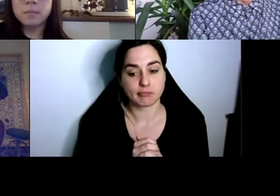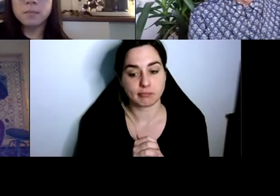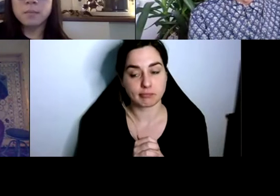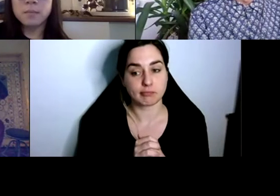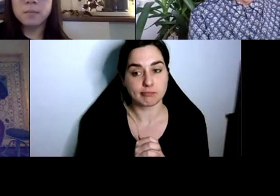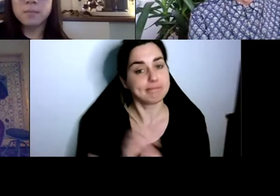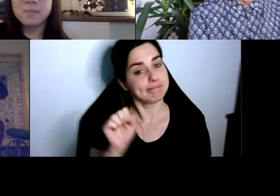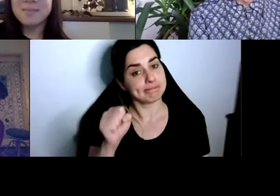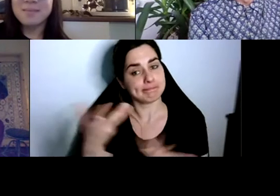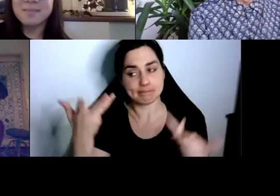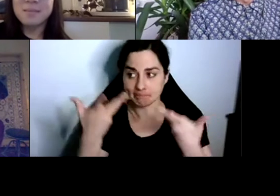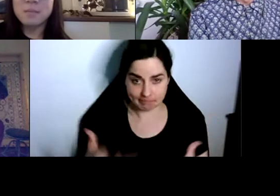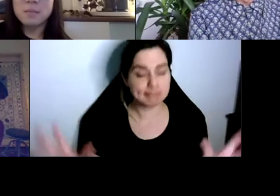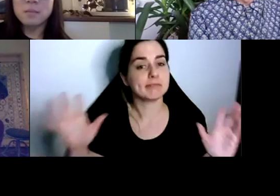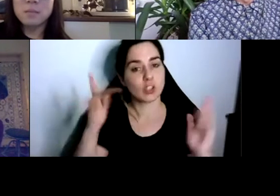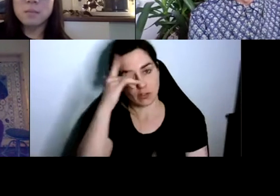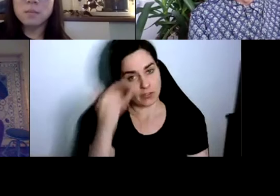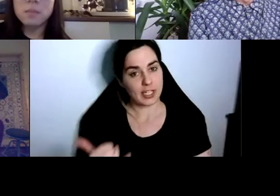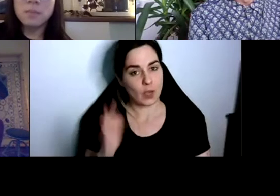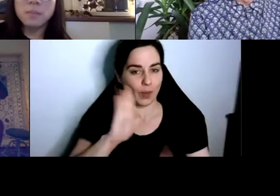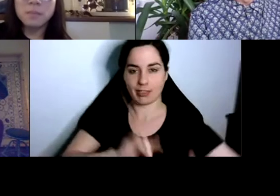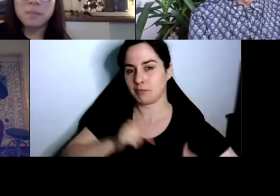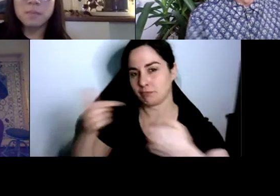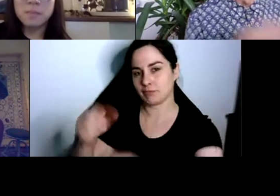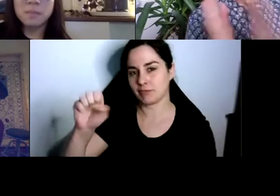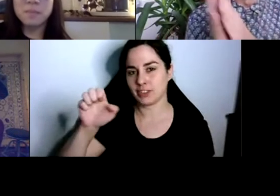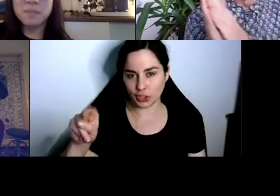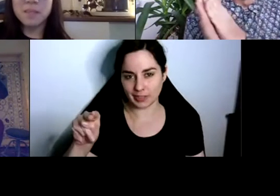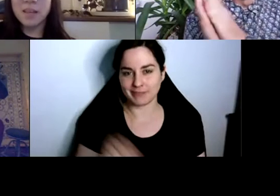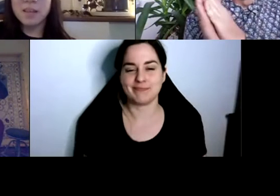And yeah, that's all I have to say for now. I'd love to hear from Sean.